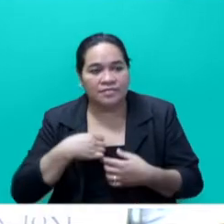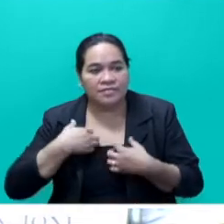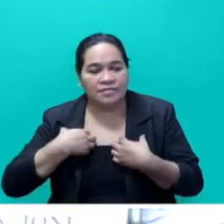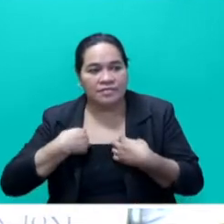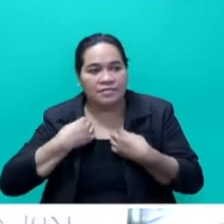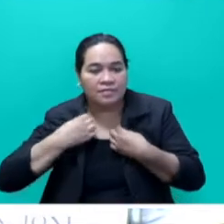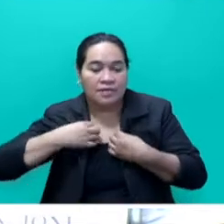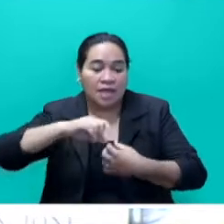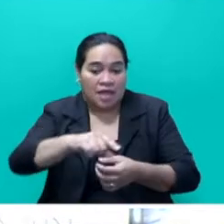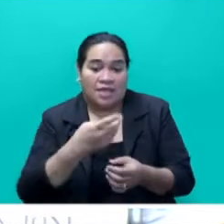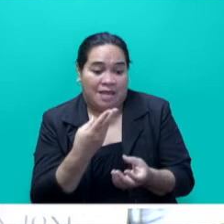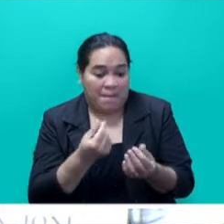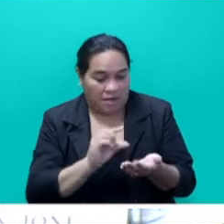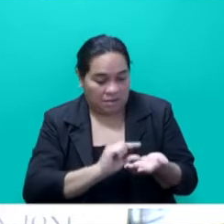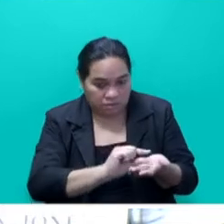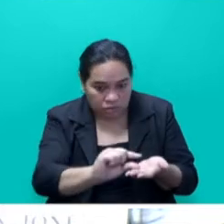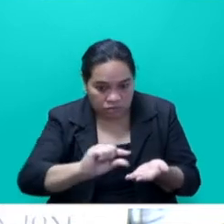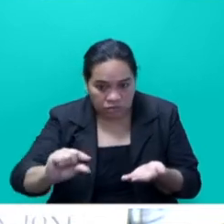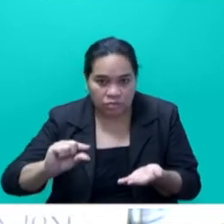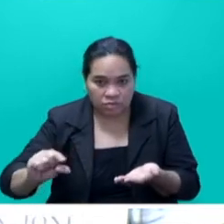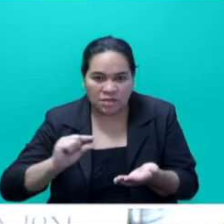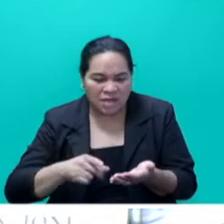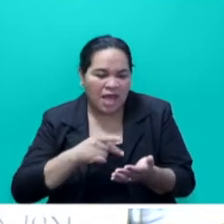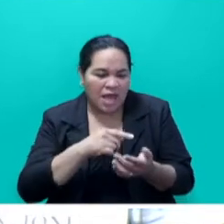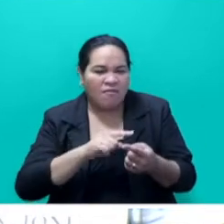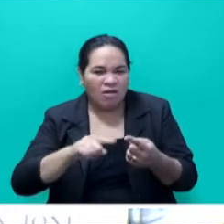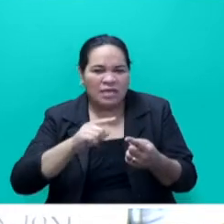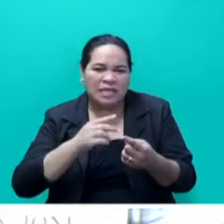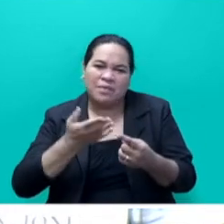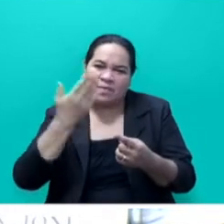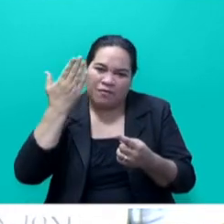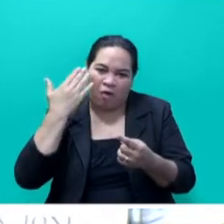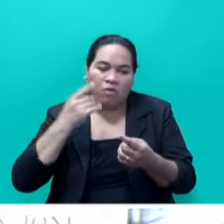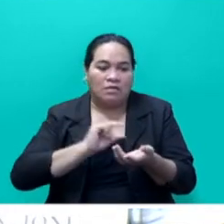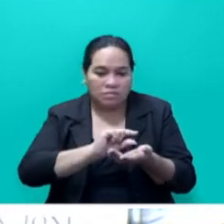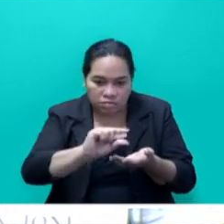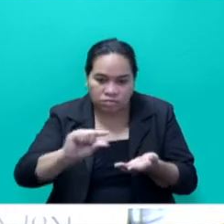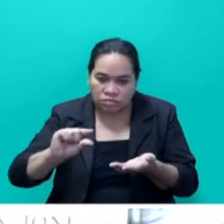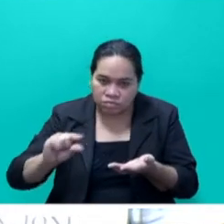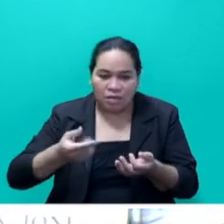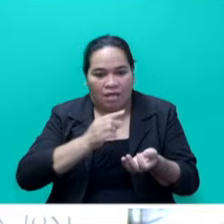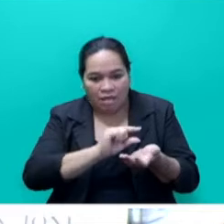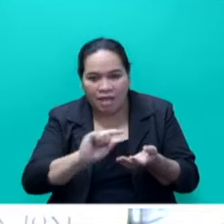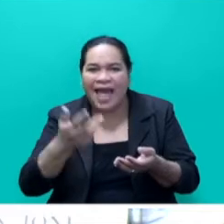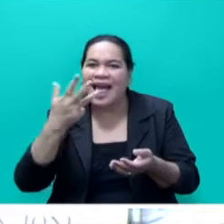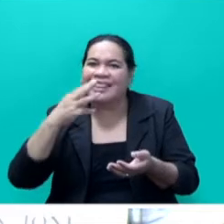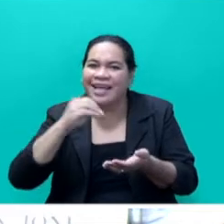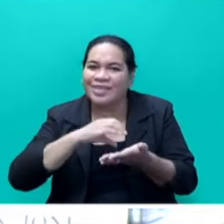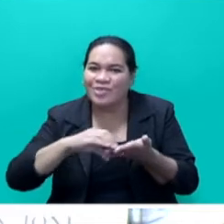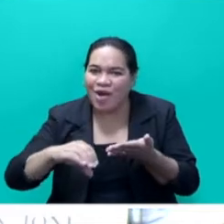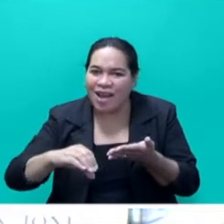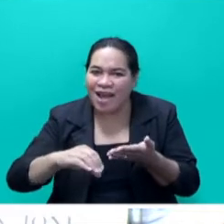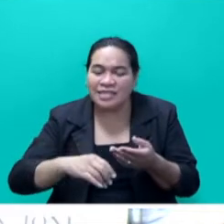this rollout is part of the series of rollouts we've had, which we had the $90 assistance and the 2 rounds